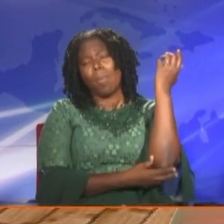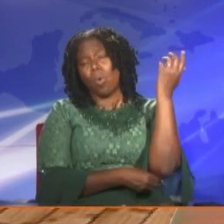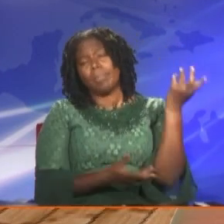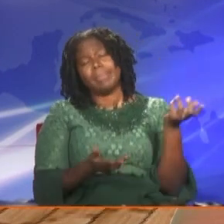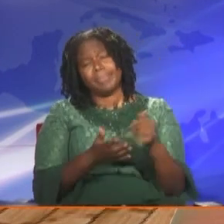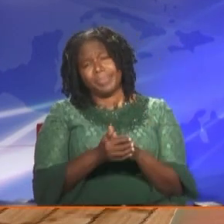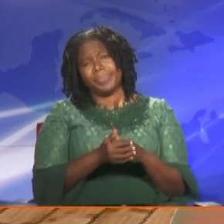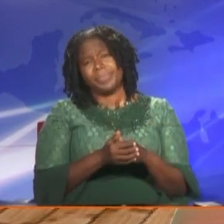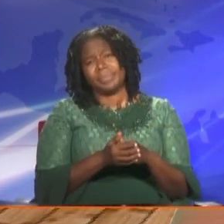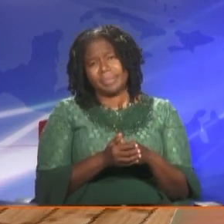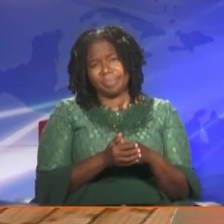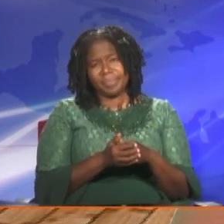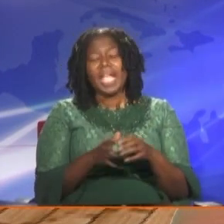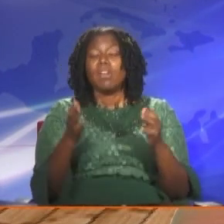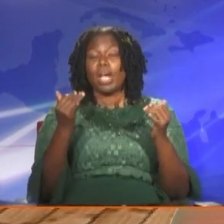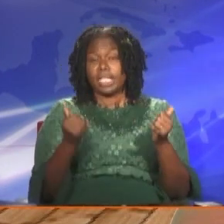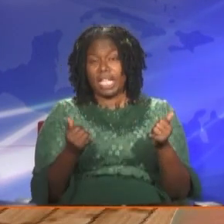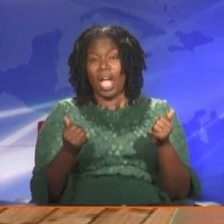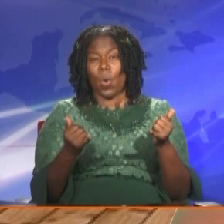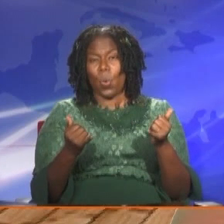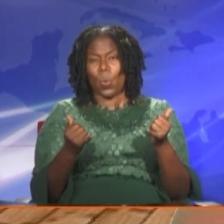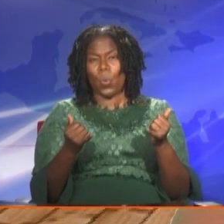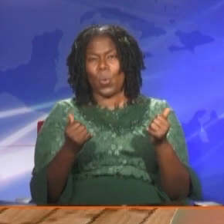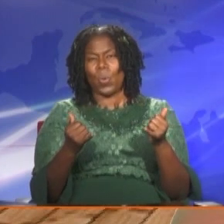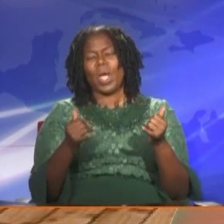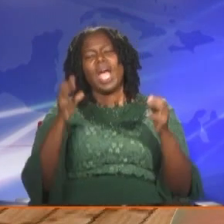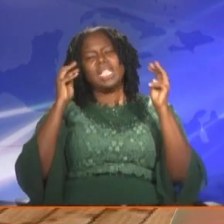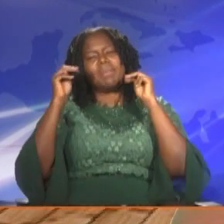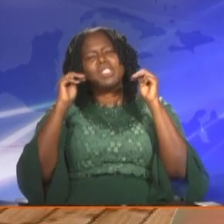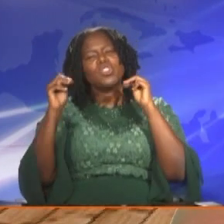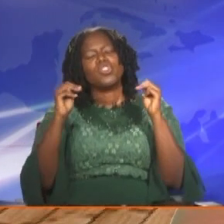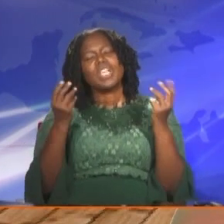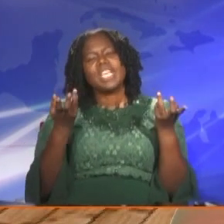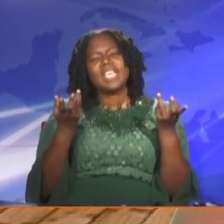also, at this time, the ministry is engaged in